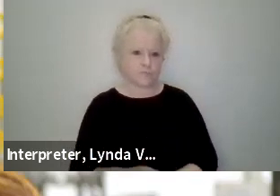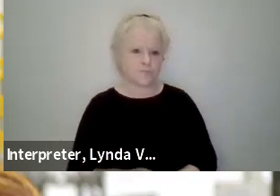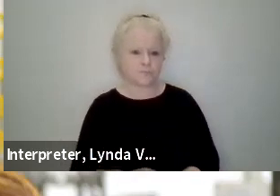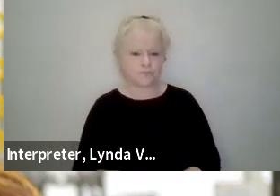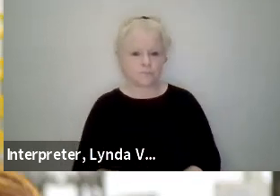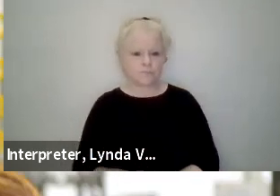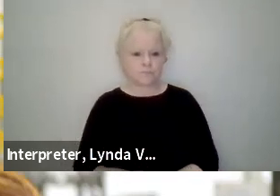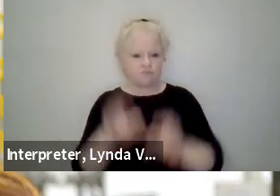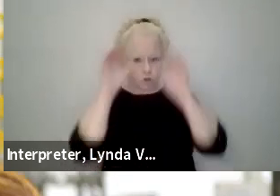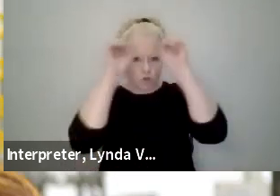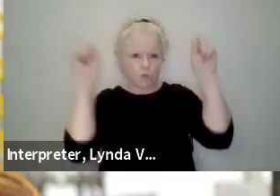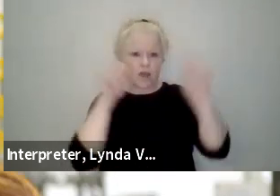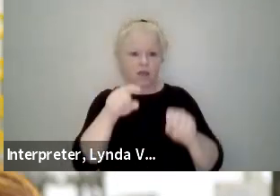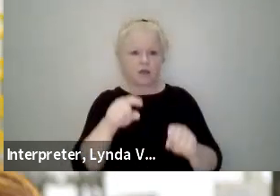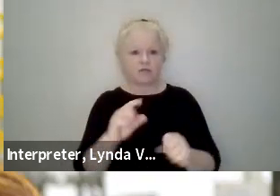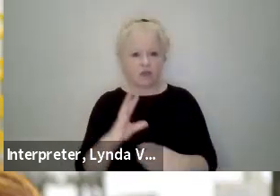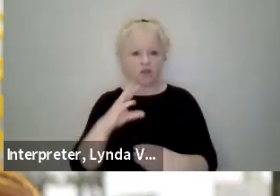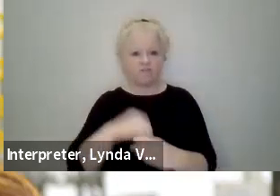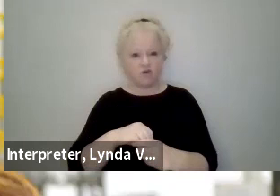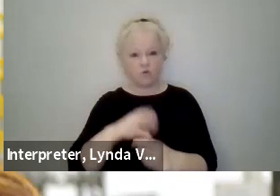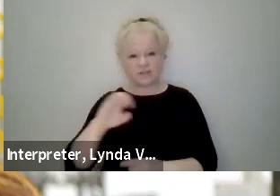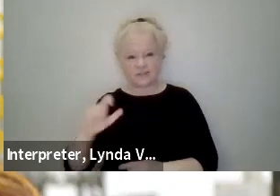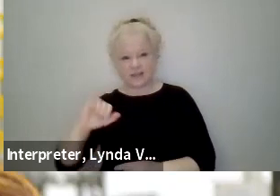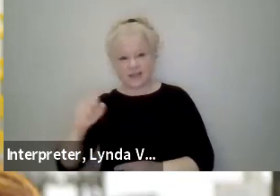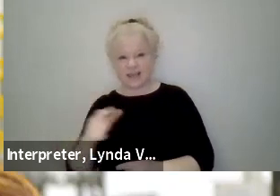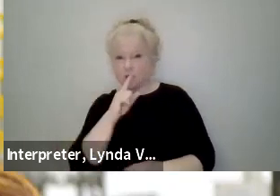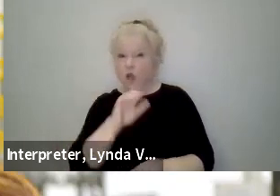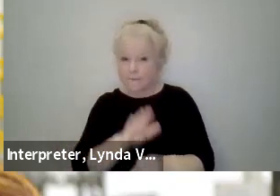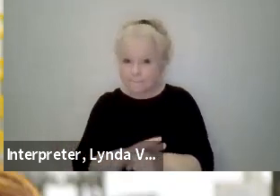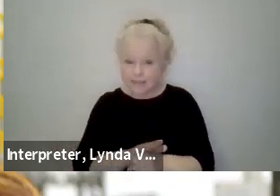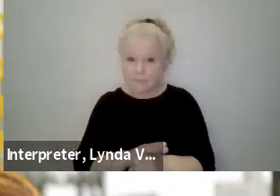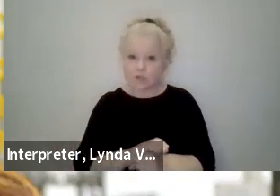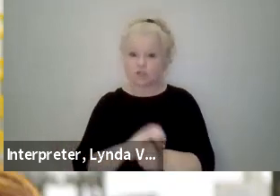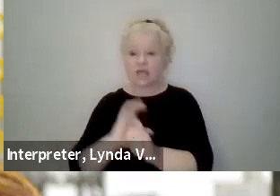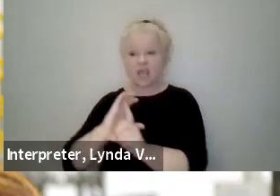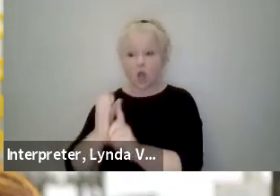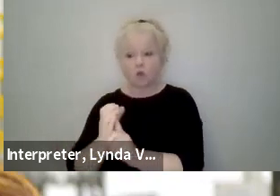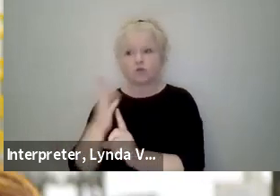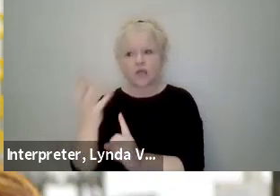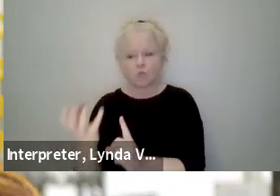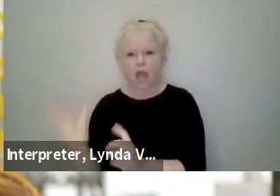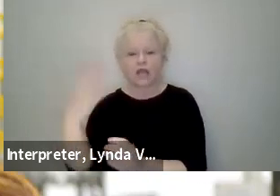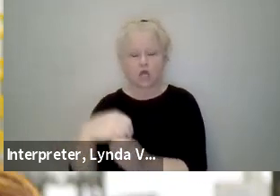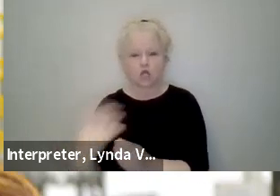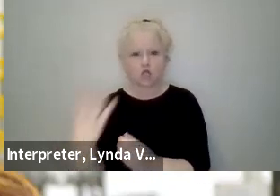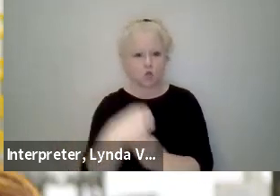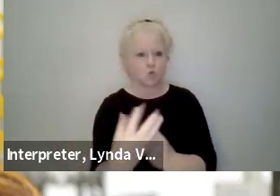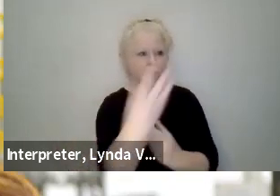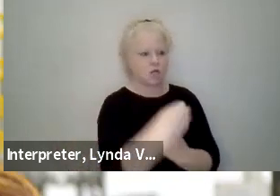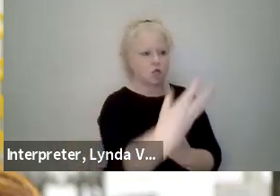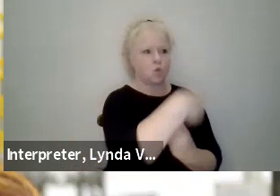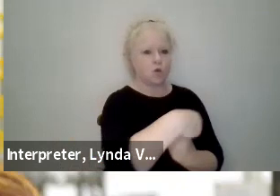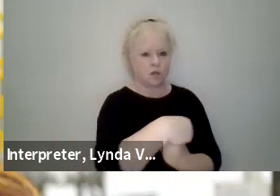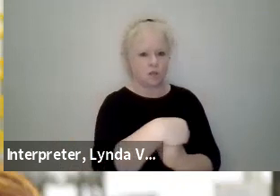Services. Their involvement with CIL Jacksonville and their commitment to a culture of inclusiveness just radiates from the